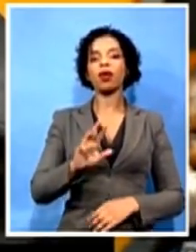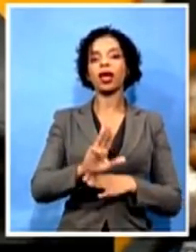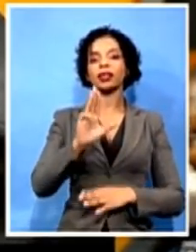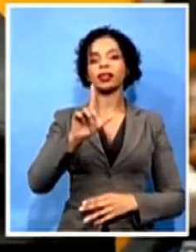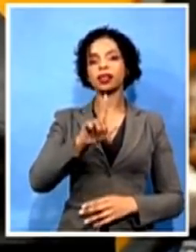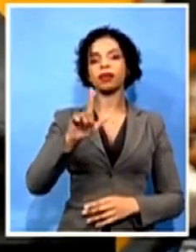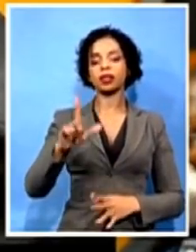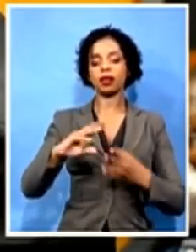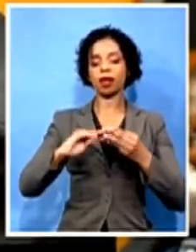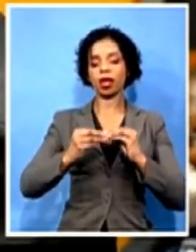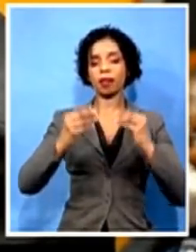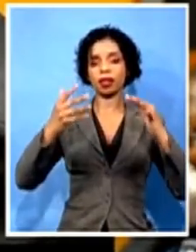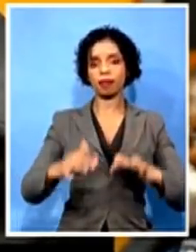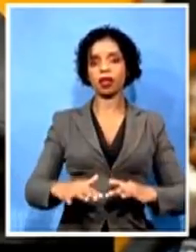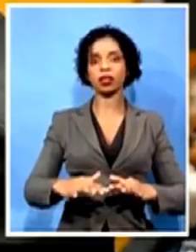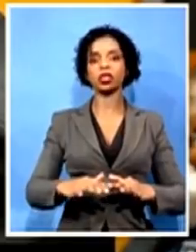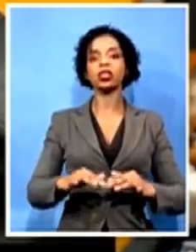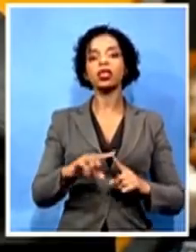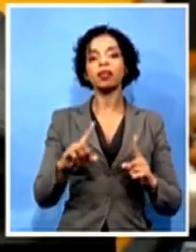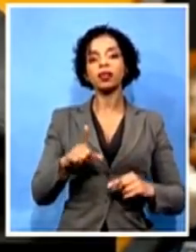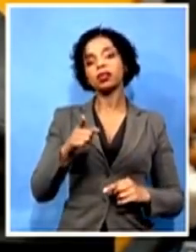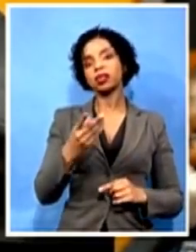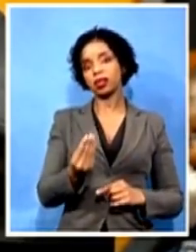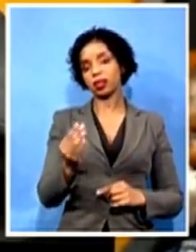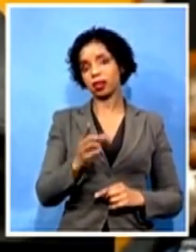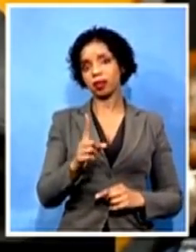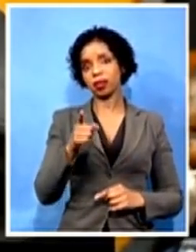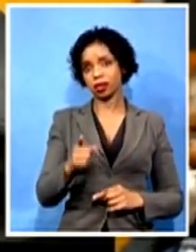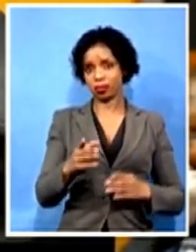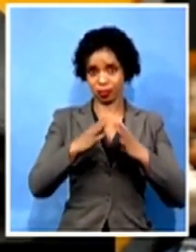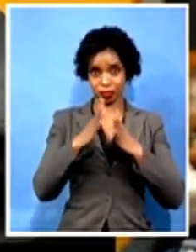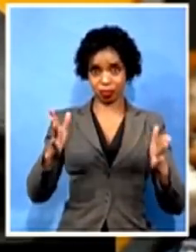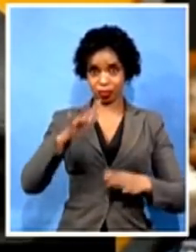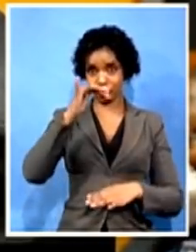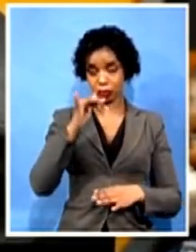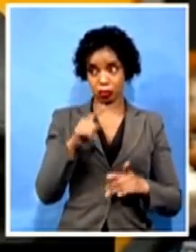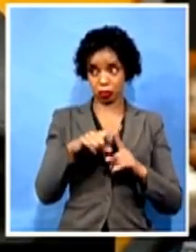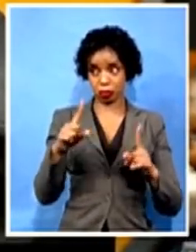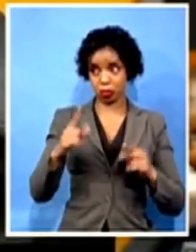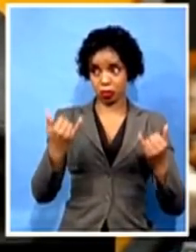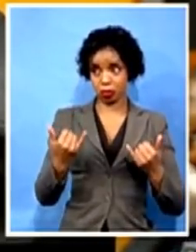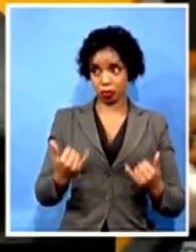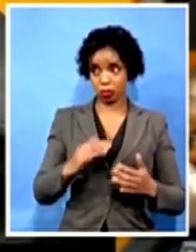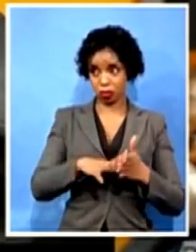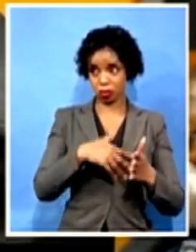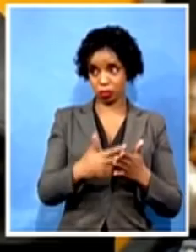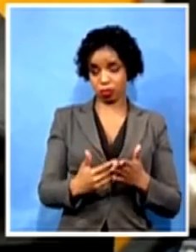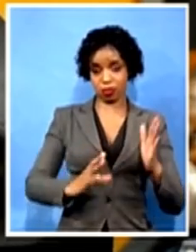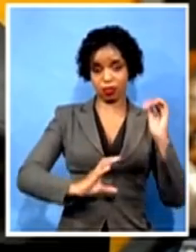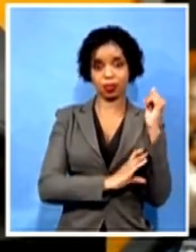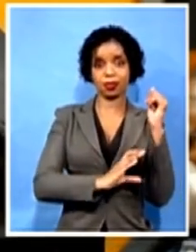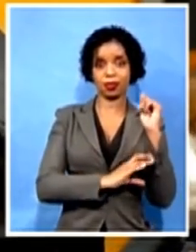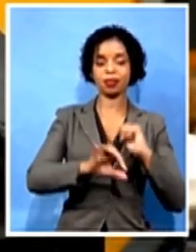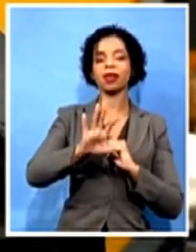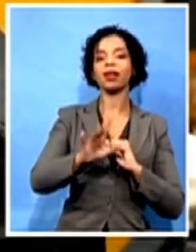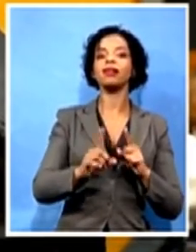with an offence referred to in Schedule 5, the court should order that I be detained in custody unless I produce evidence that satisfies the court that the interests